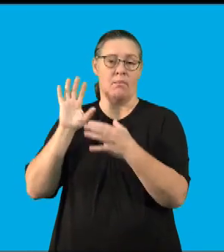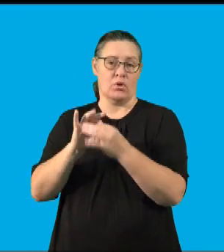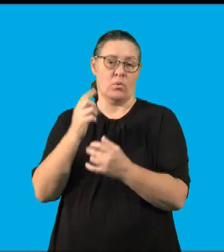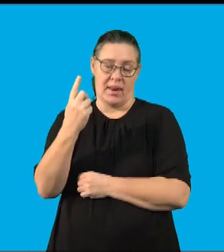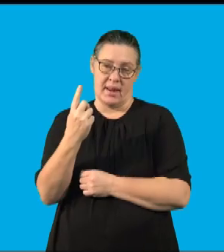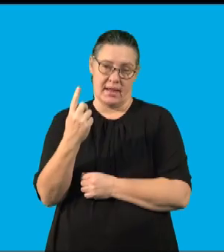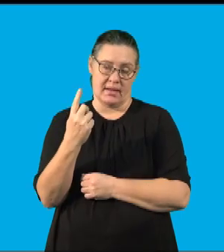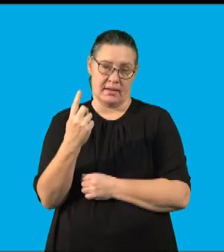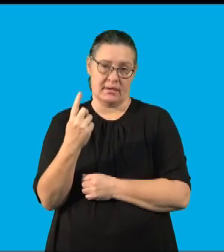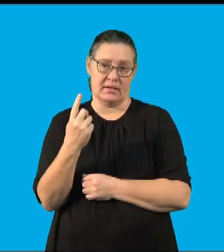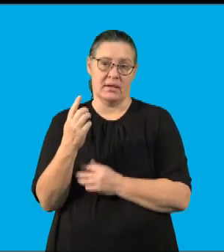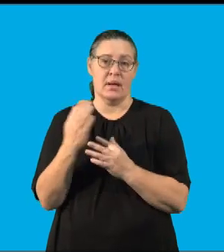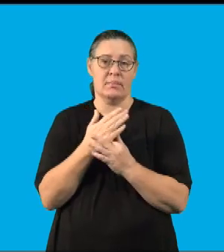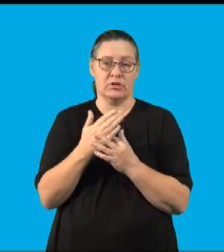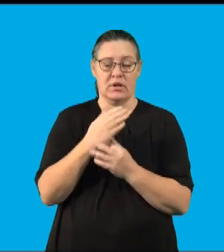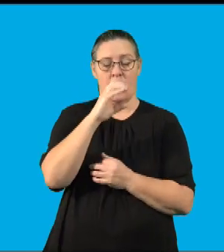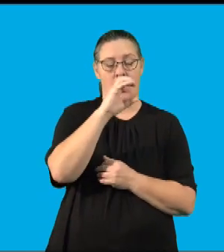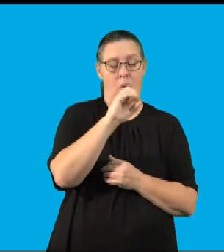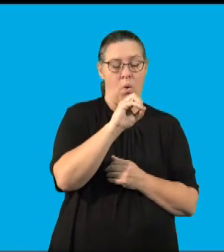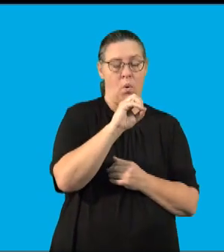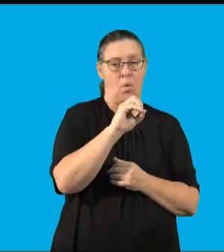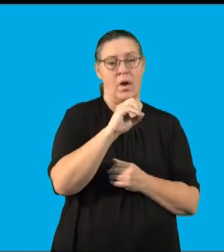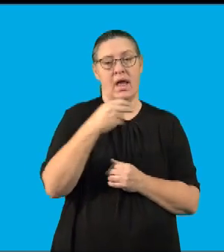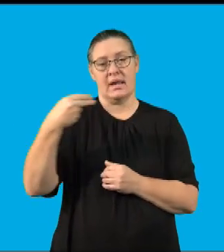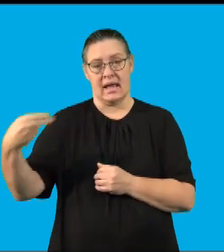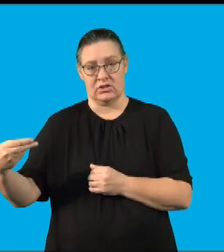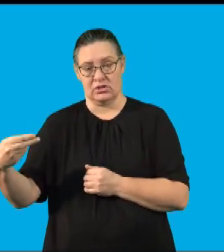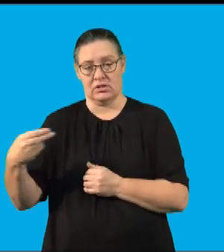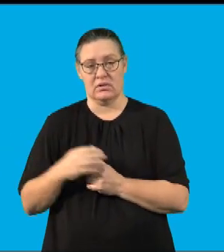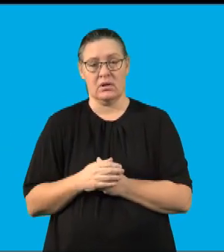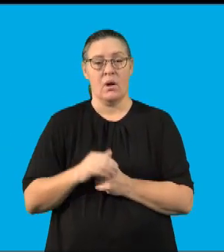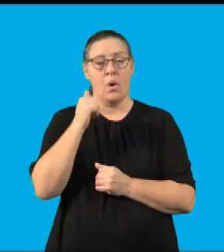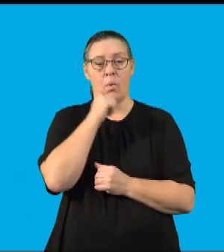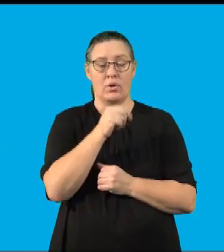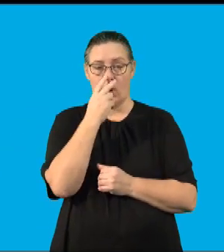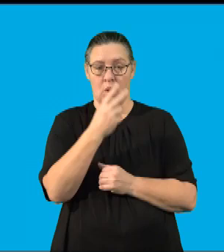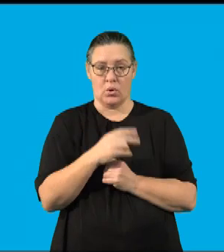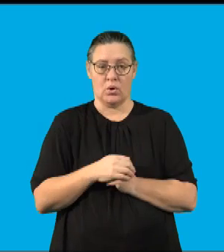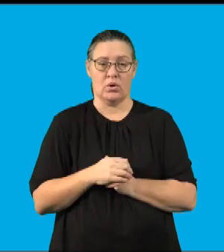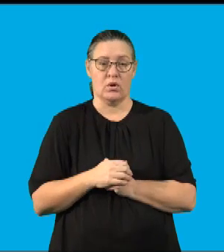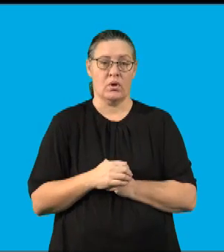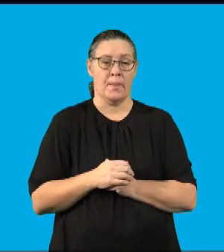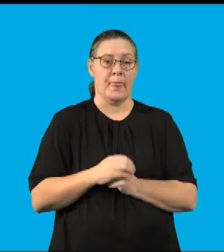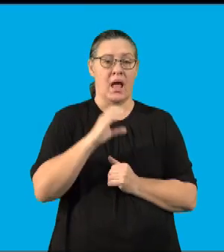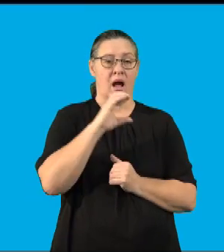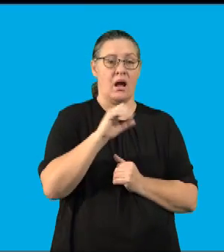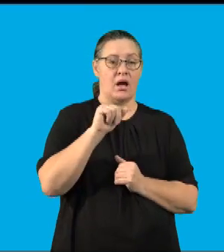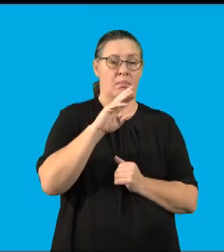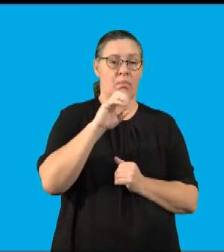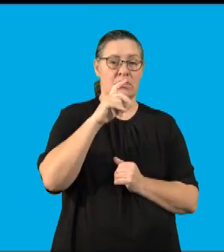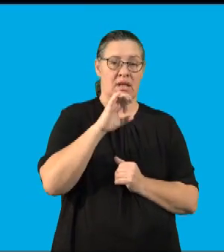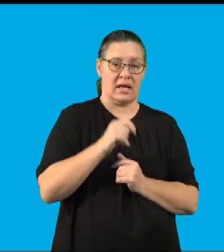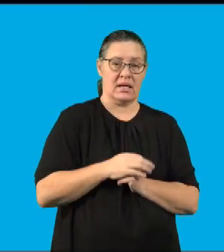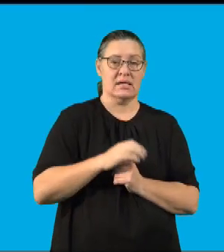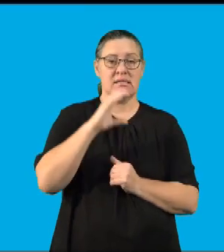hydrogen bond that we are seeing there between the OH, between the O and the H. But when we are looking at the carboxylic acid,